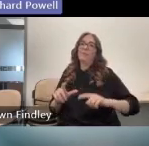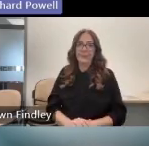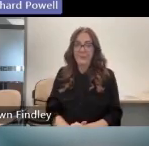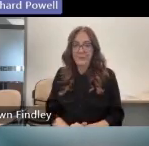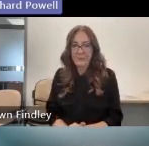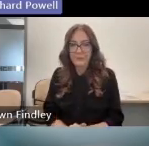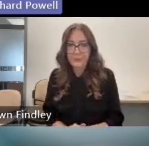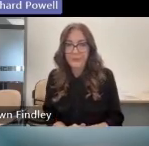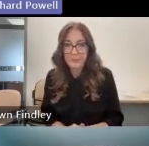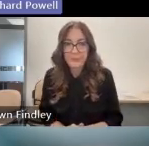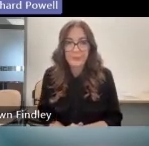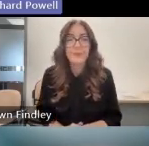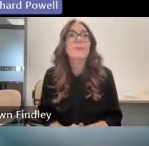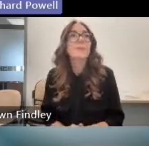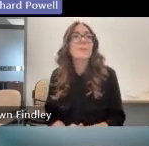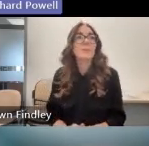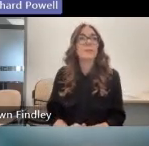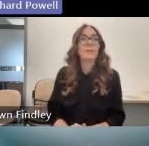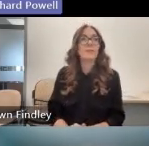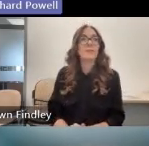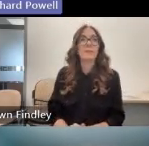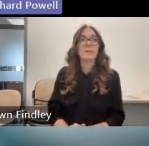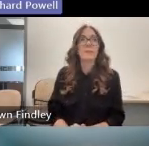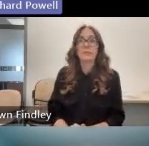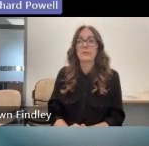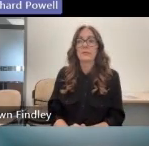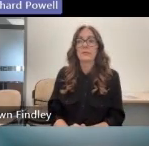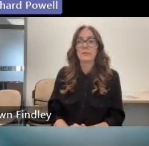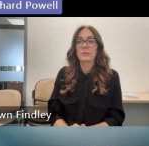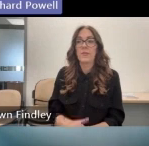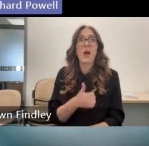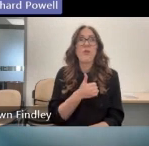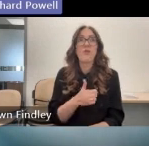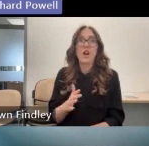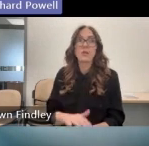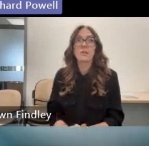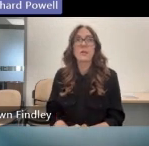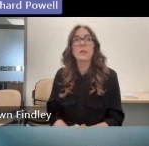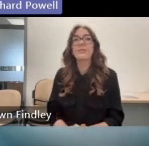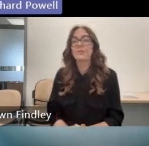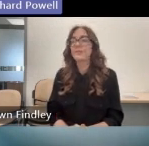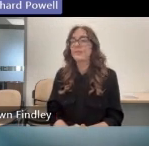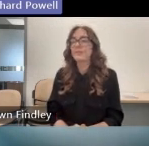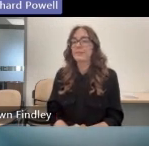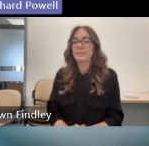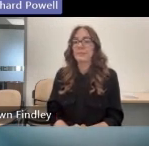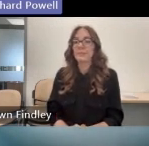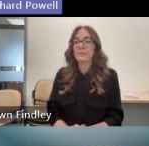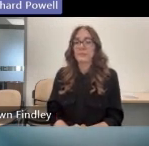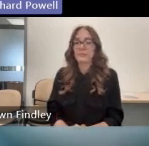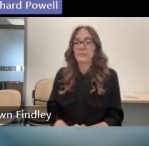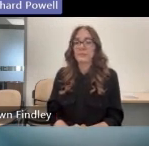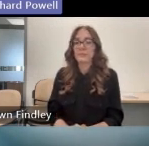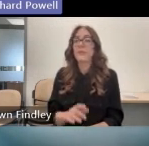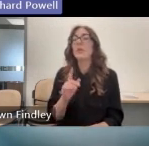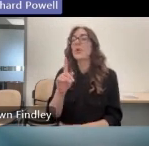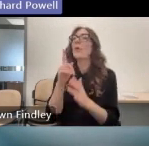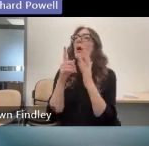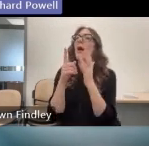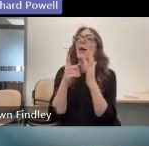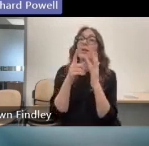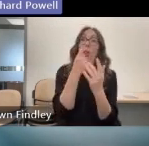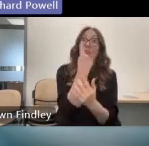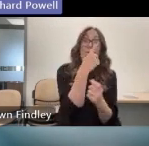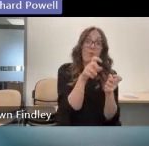take me to the settings. Okay, another way to get to the settings, I've just shut all the apps down